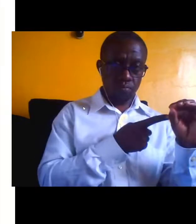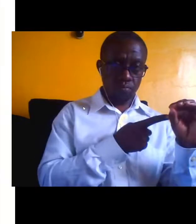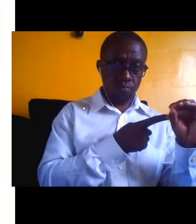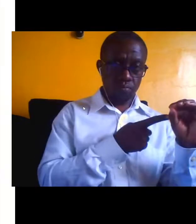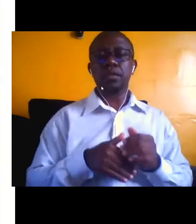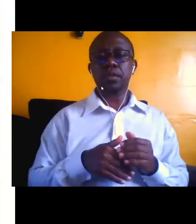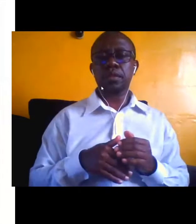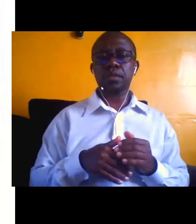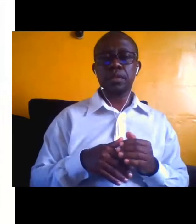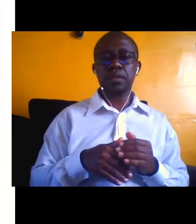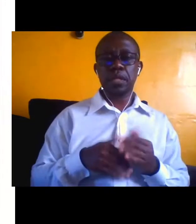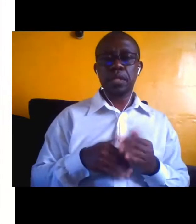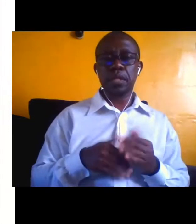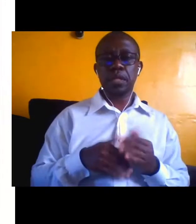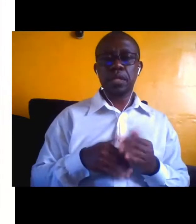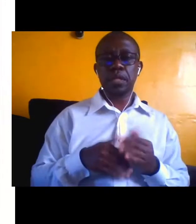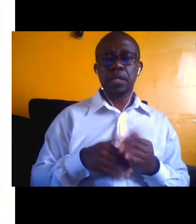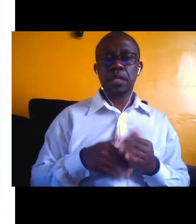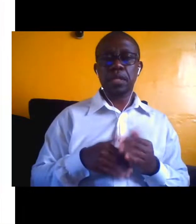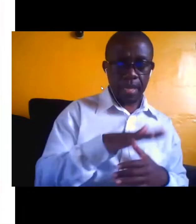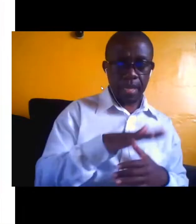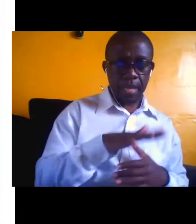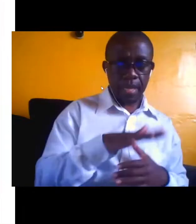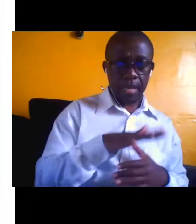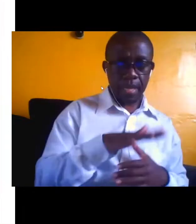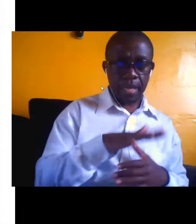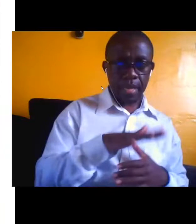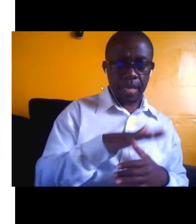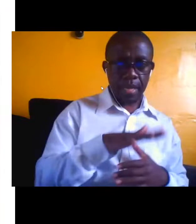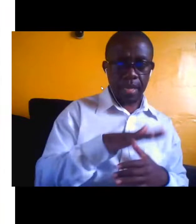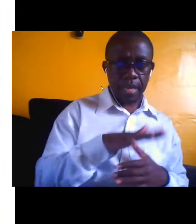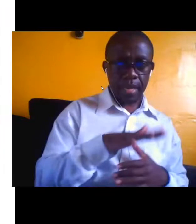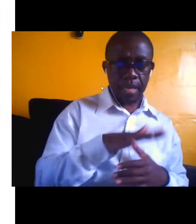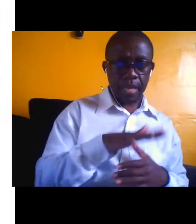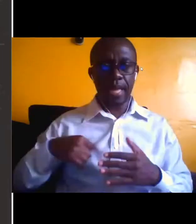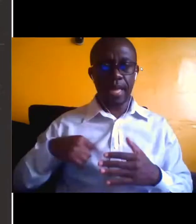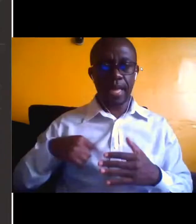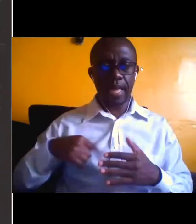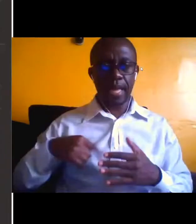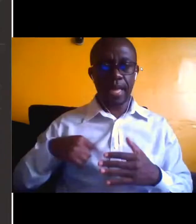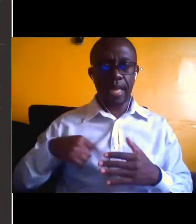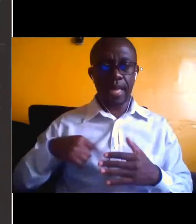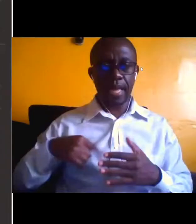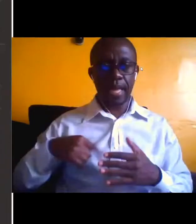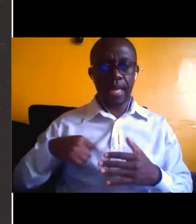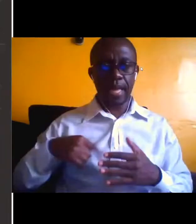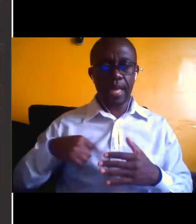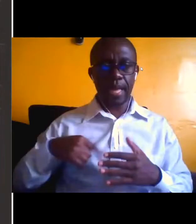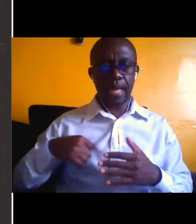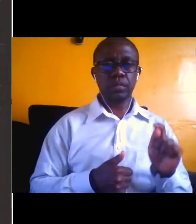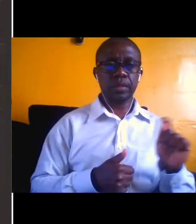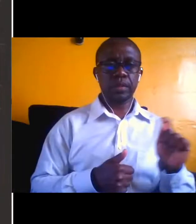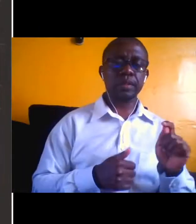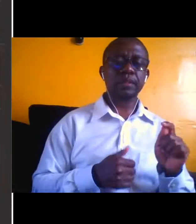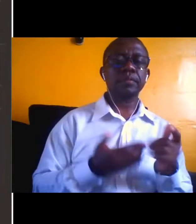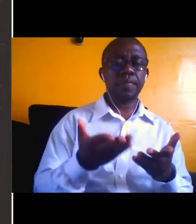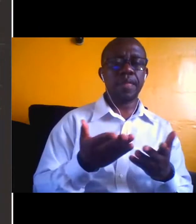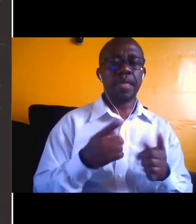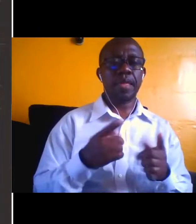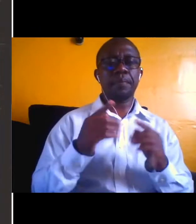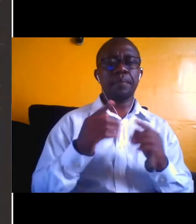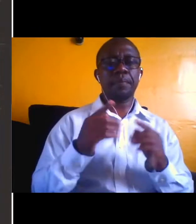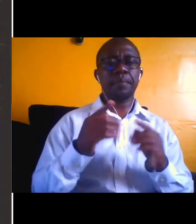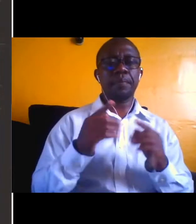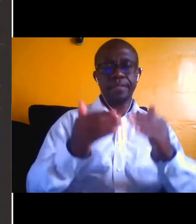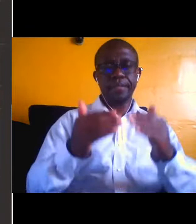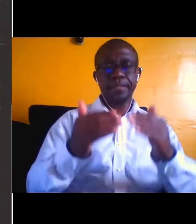enabling environment, the opportunity, the issues that make us relevant, and so forth, and the threat. Go to the next slide that clearly explains this so that